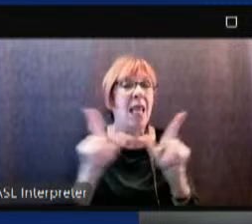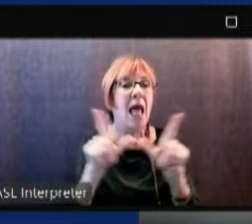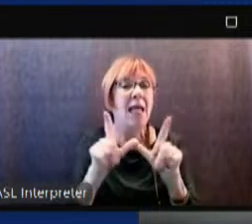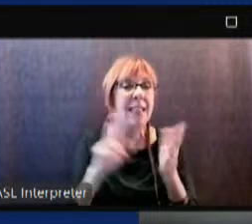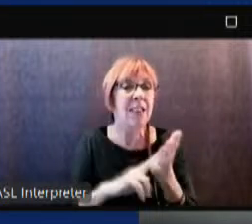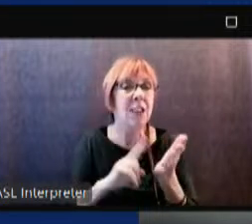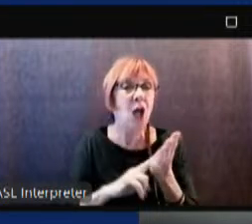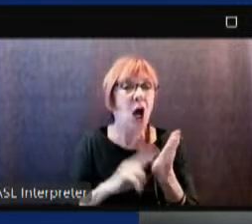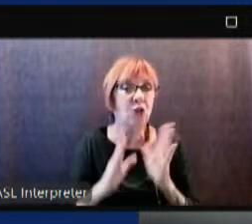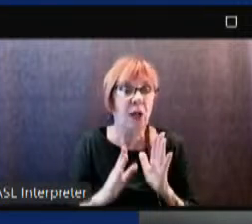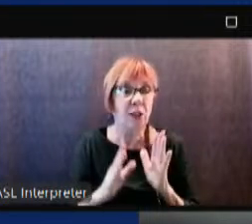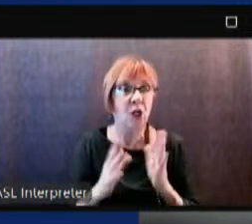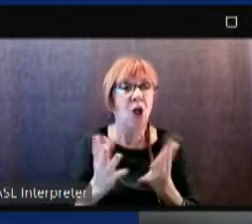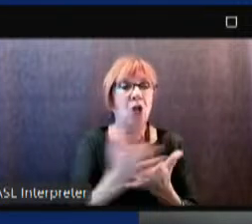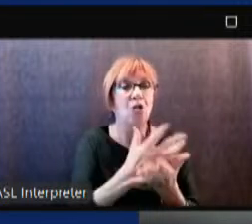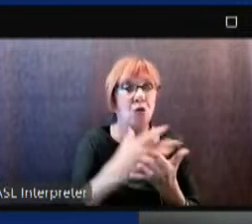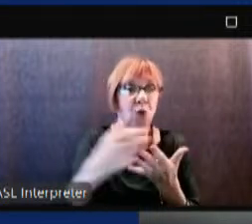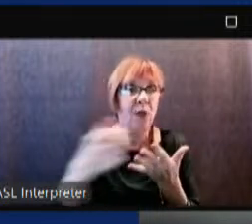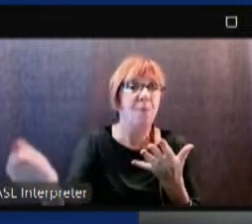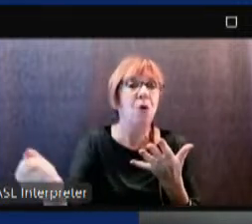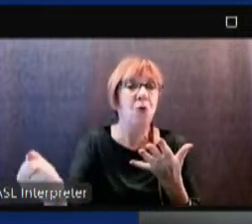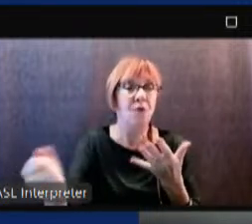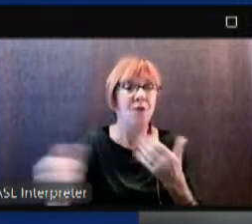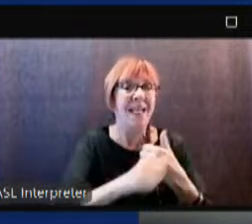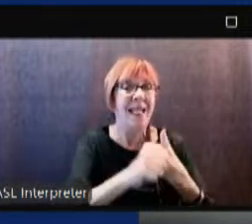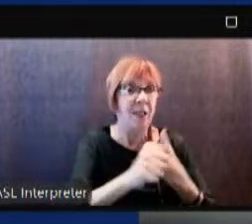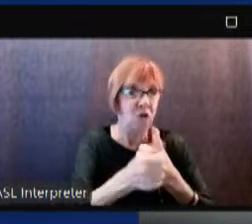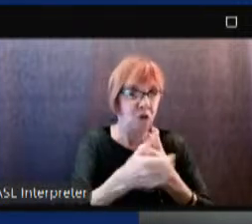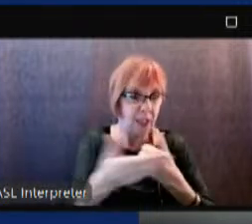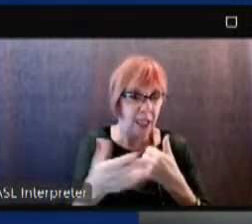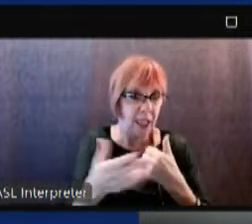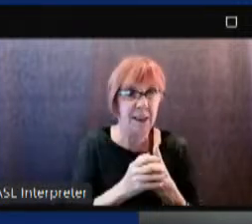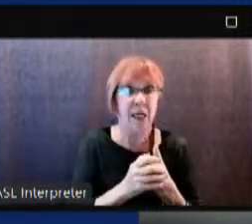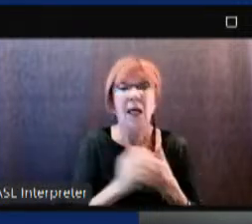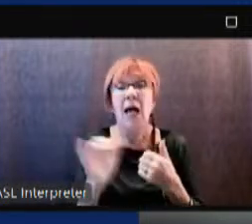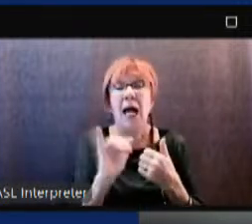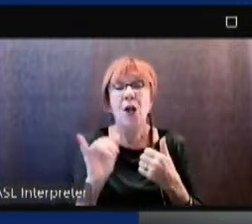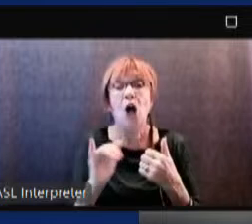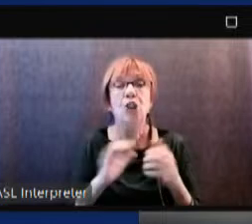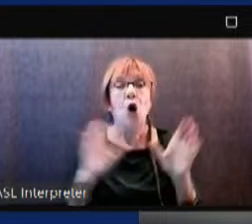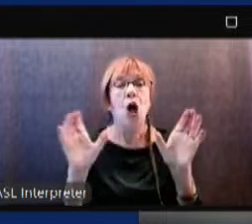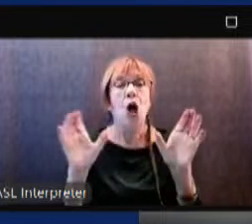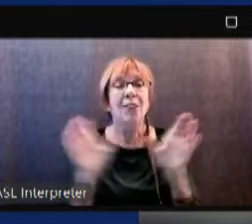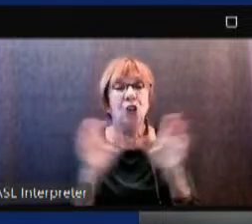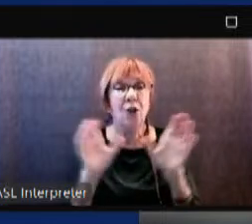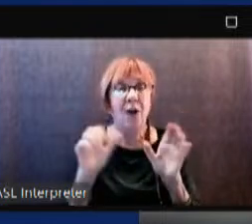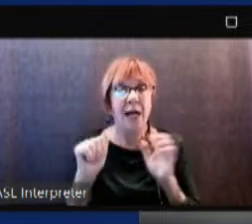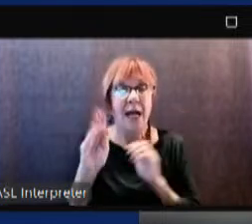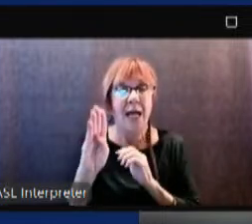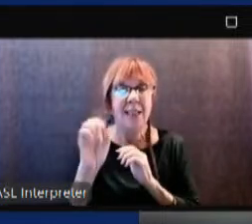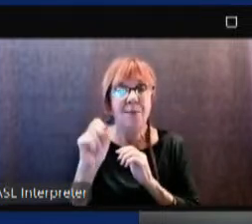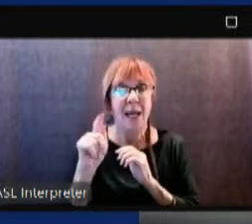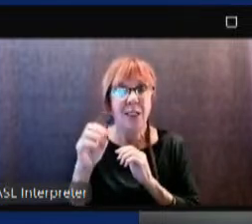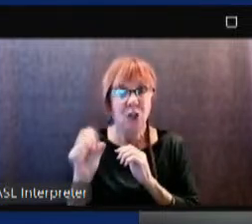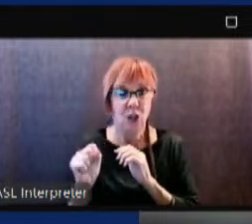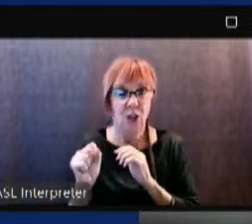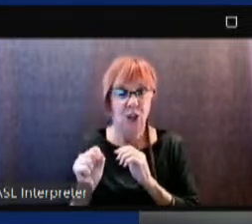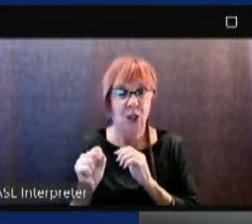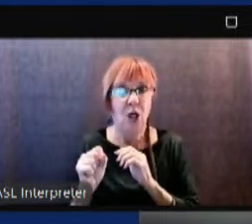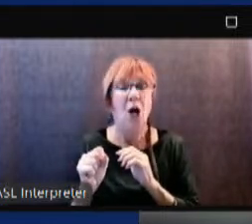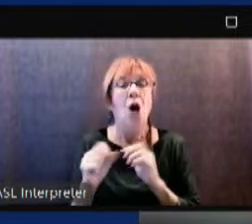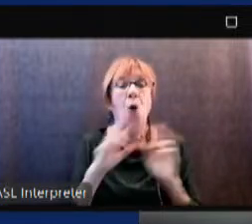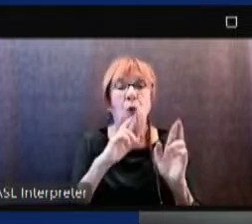to remove that household hazardous materials. And then also a certified asbestos consultant report is needed before you